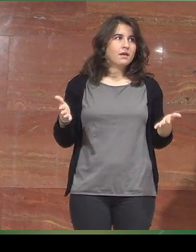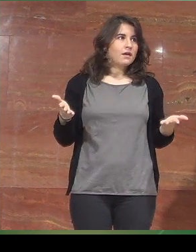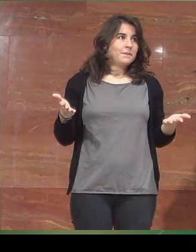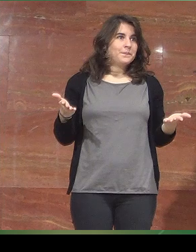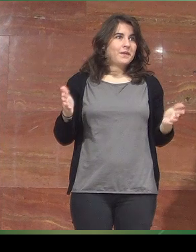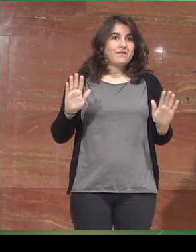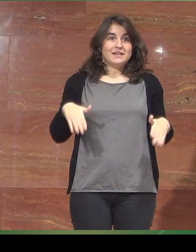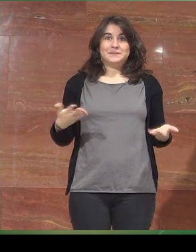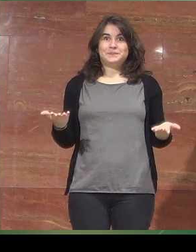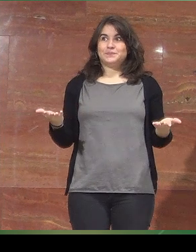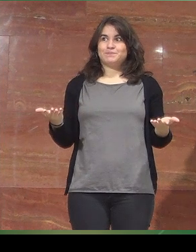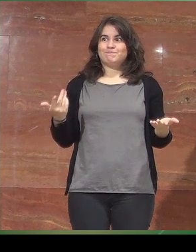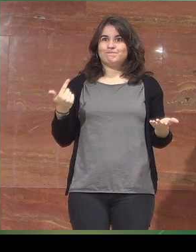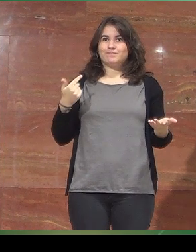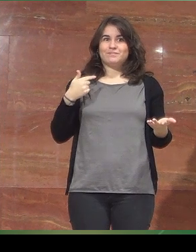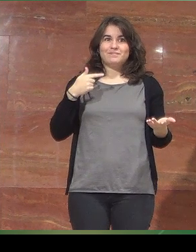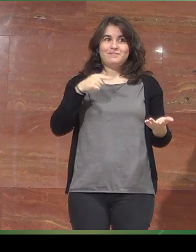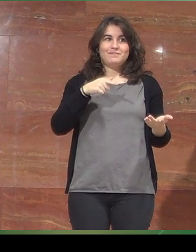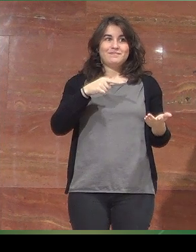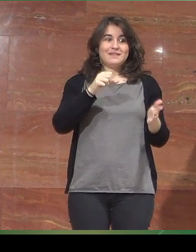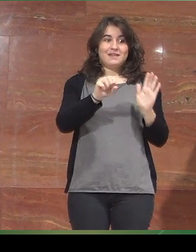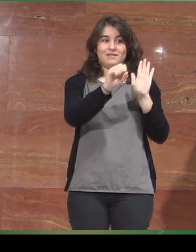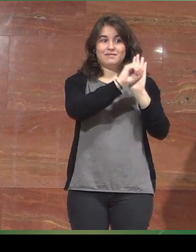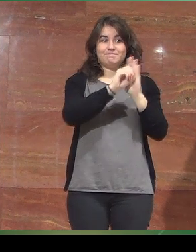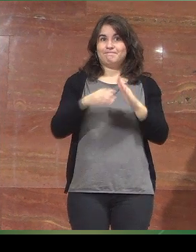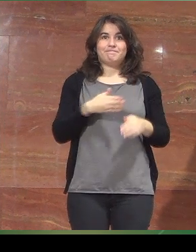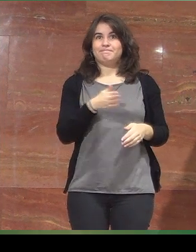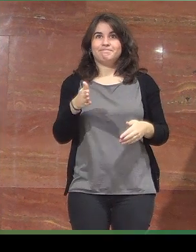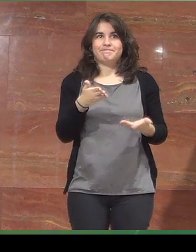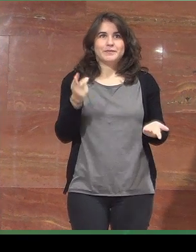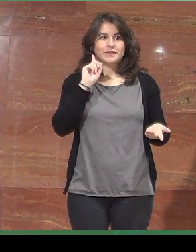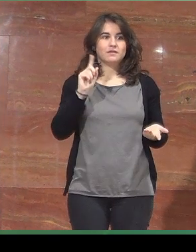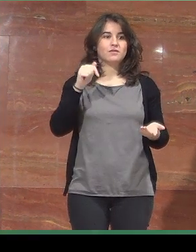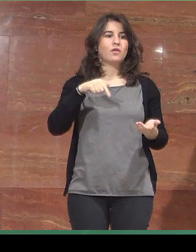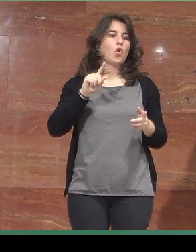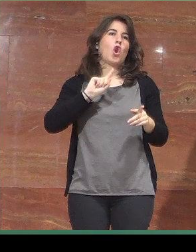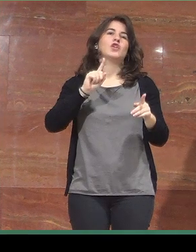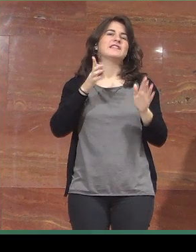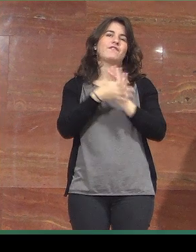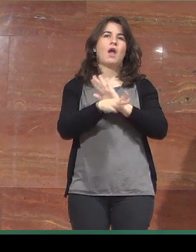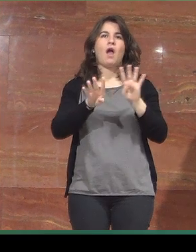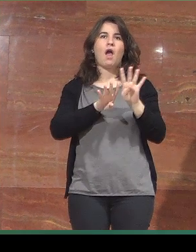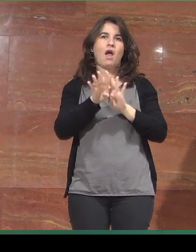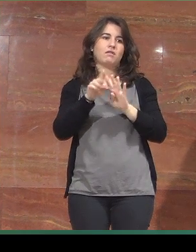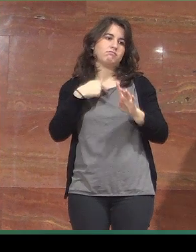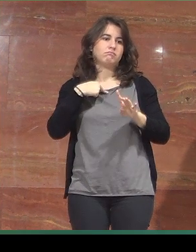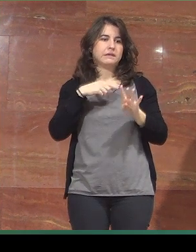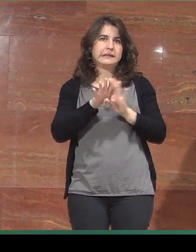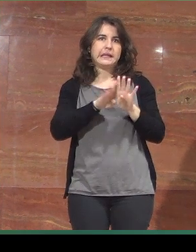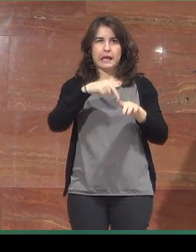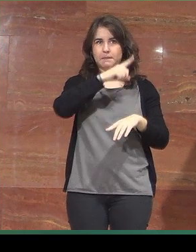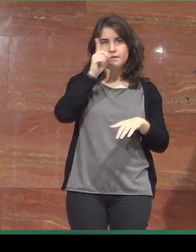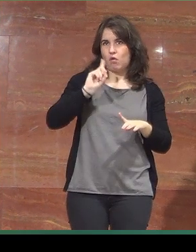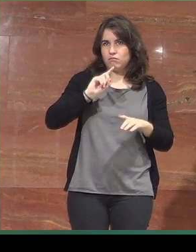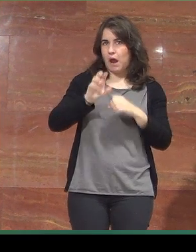not a criticism of Madrid. Almost every airport in the world has done the same thing. Increasingly,